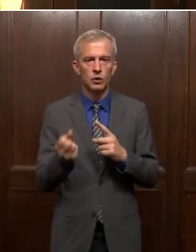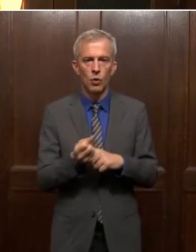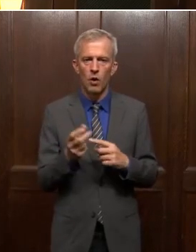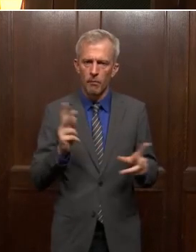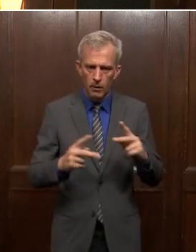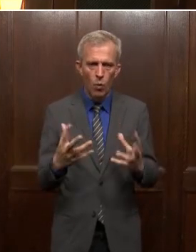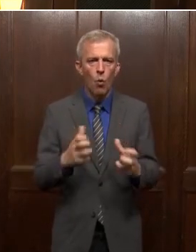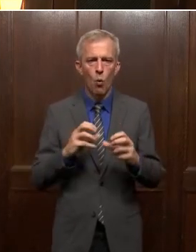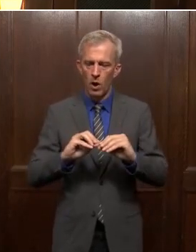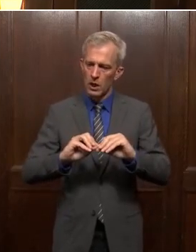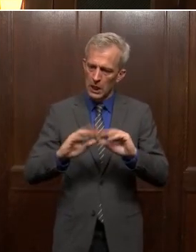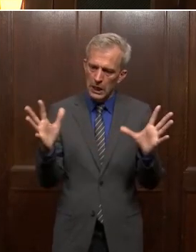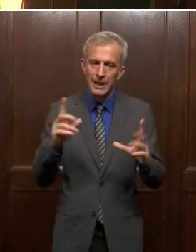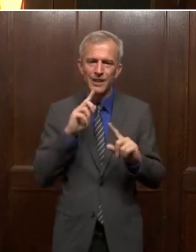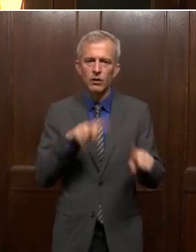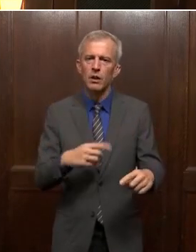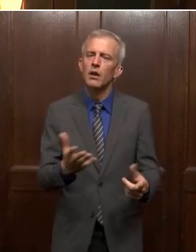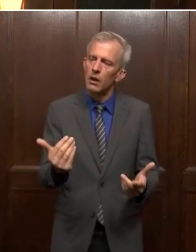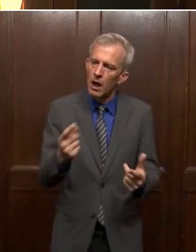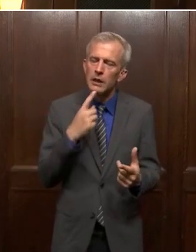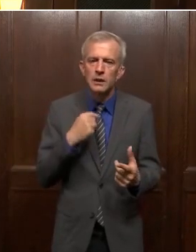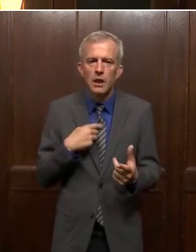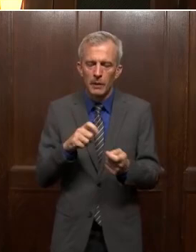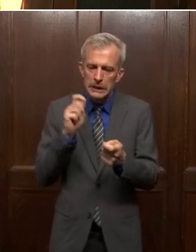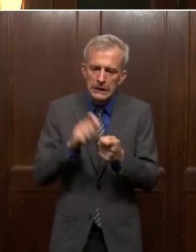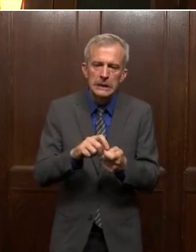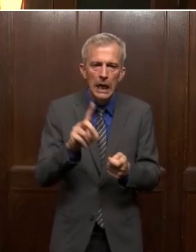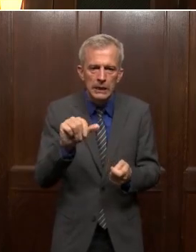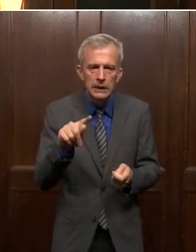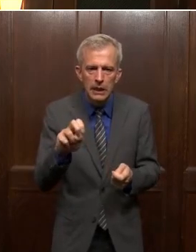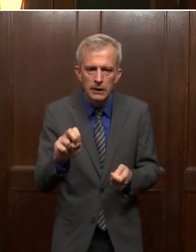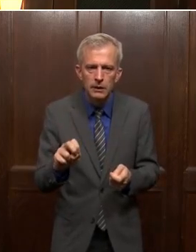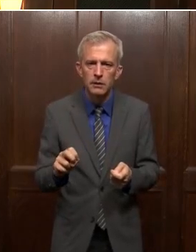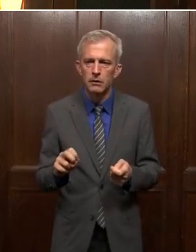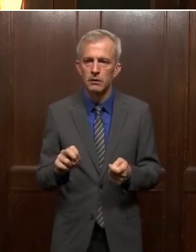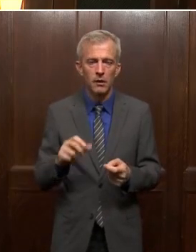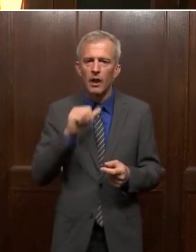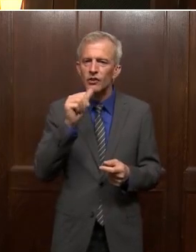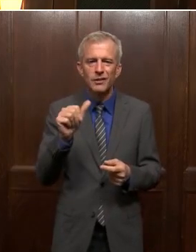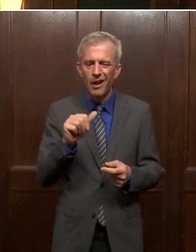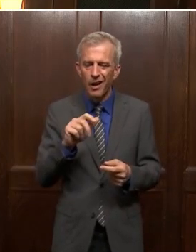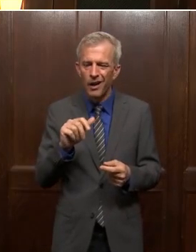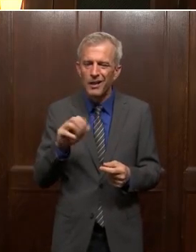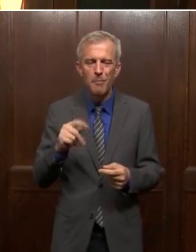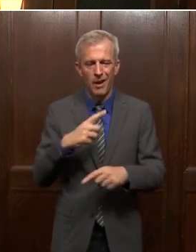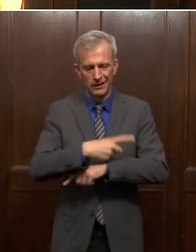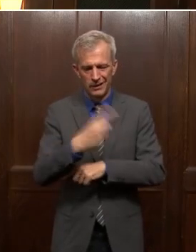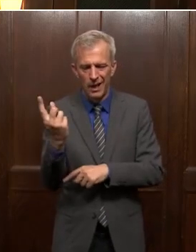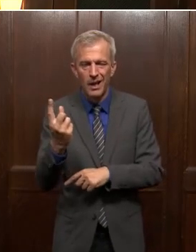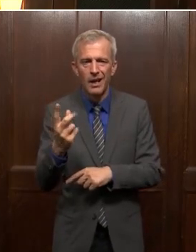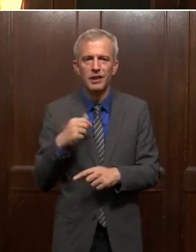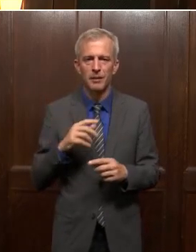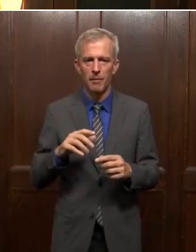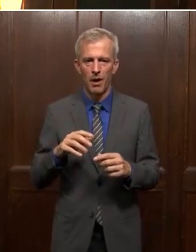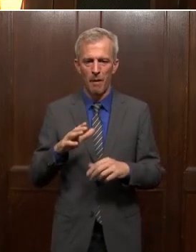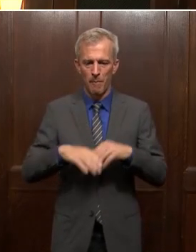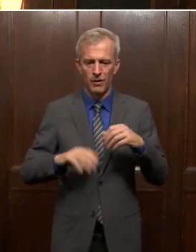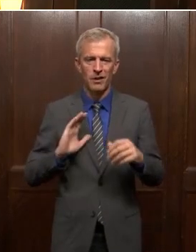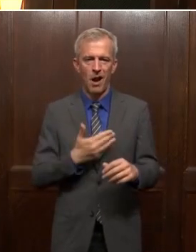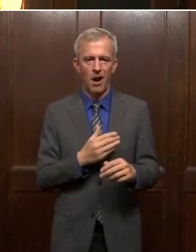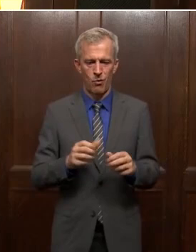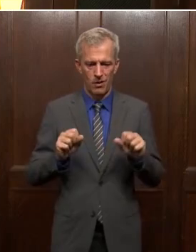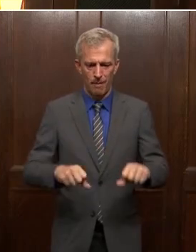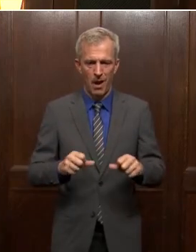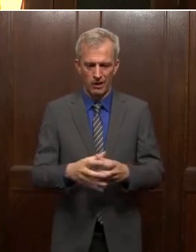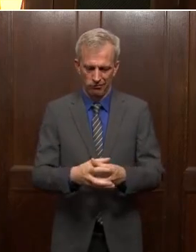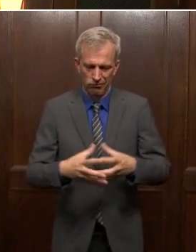clear answers. Say, Mayor, tell me what the date is. It's not about a date. It's about building our capacity and trying some steps